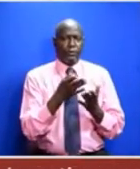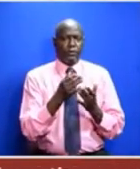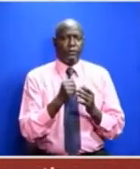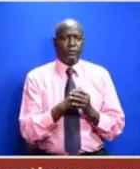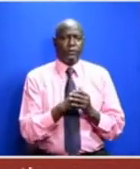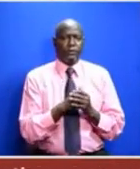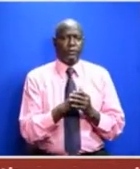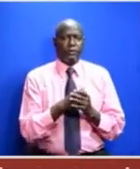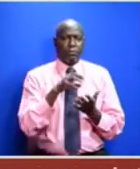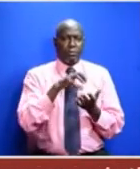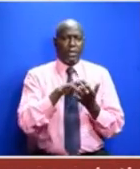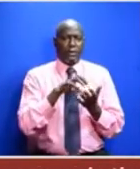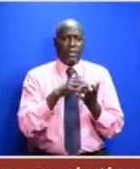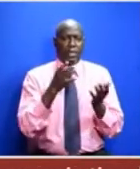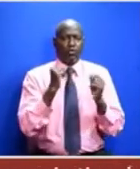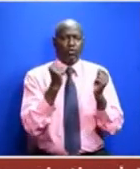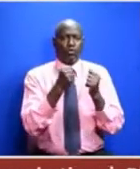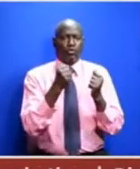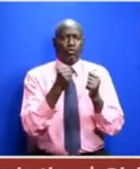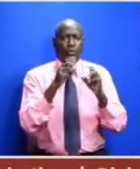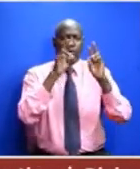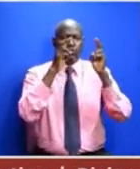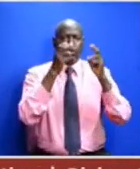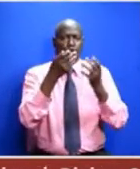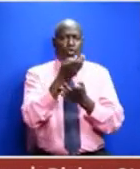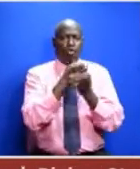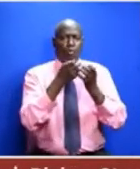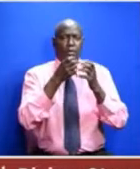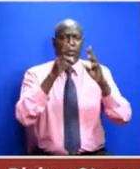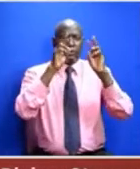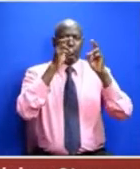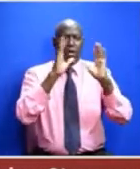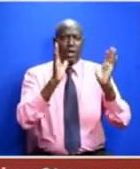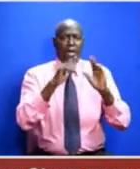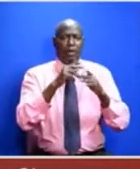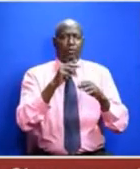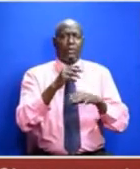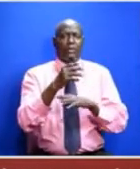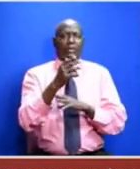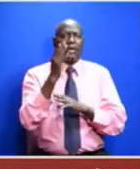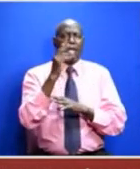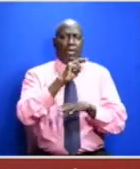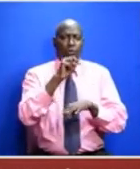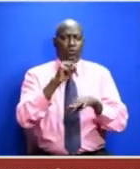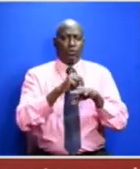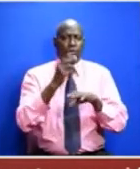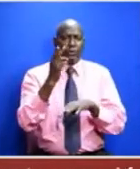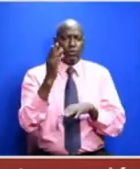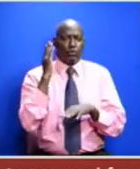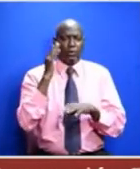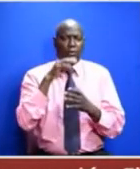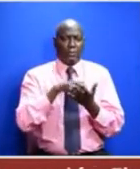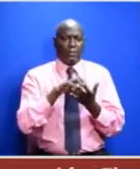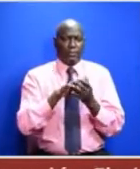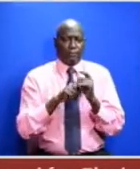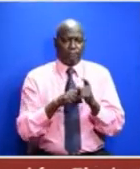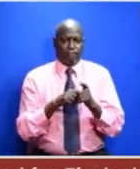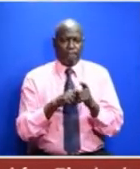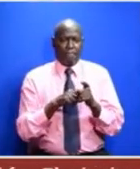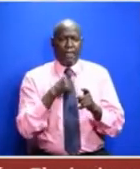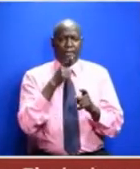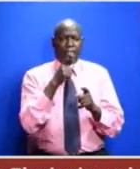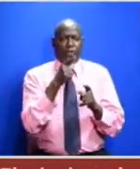this matter is no longer a social issue, it's not an economic issue, it's a national security matter. And this is not